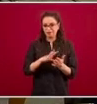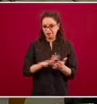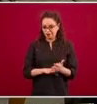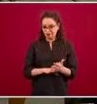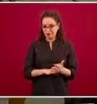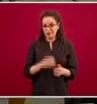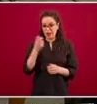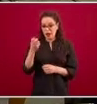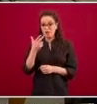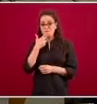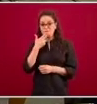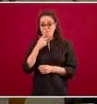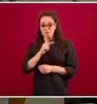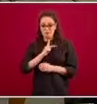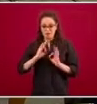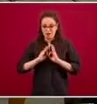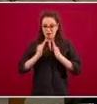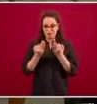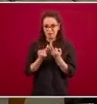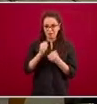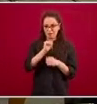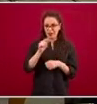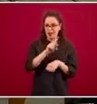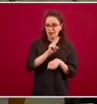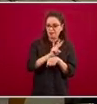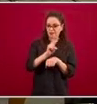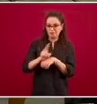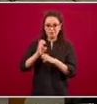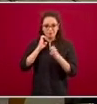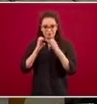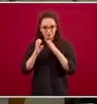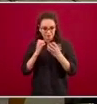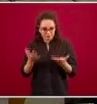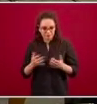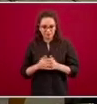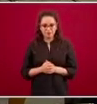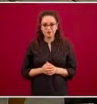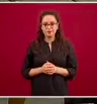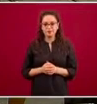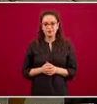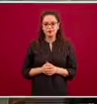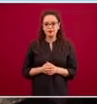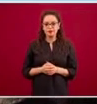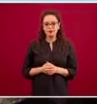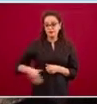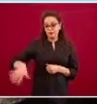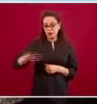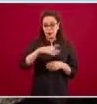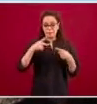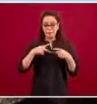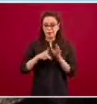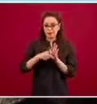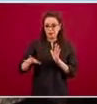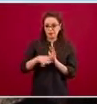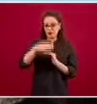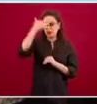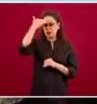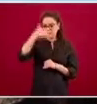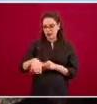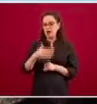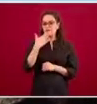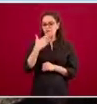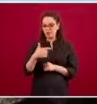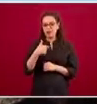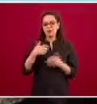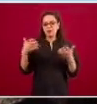Using the method that I've been explaining, and I would like to remind the public that journalists are